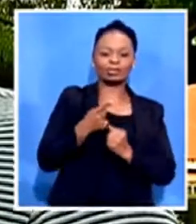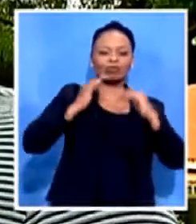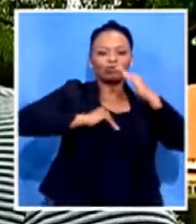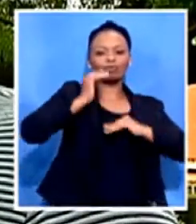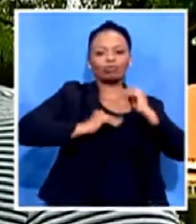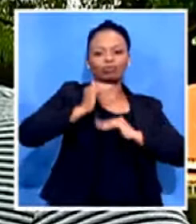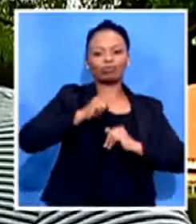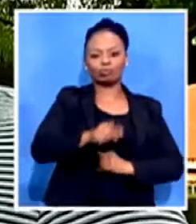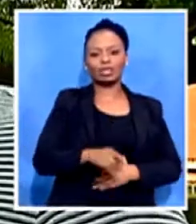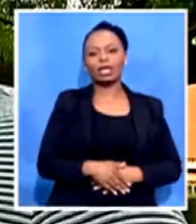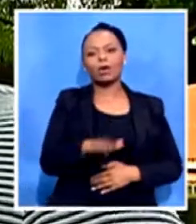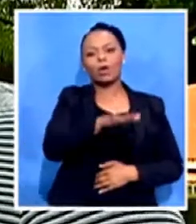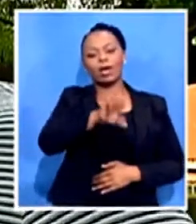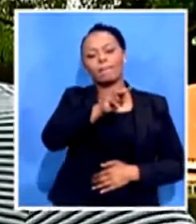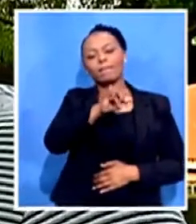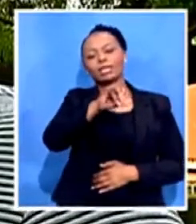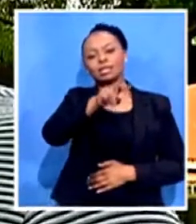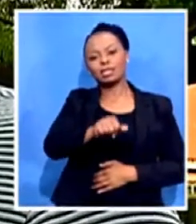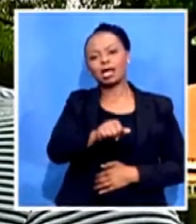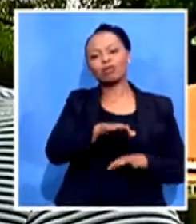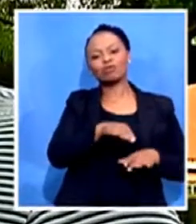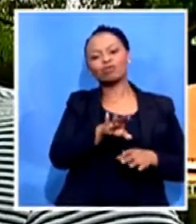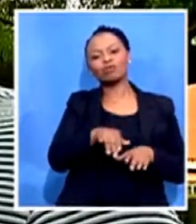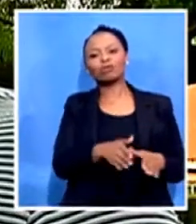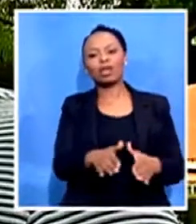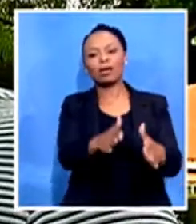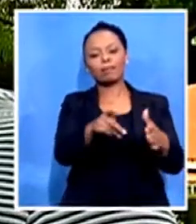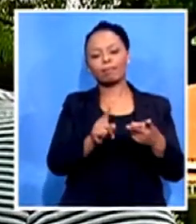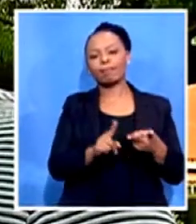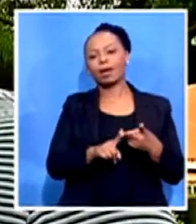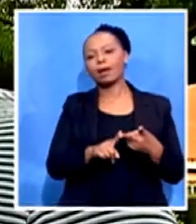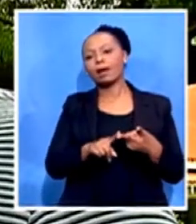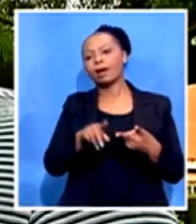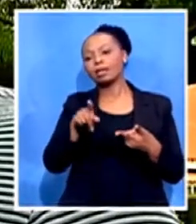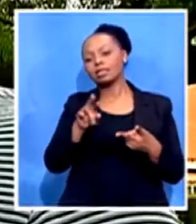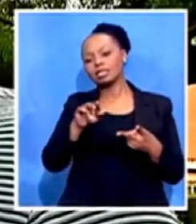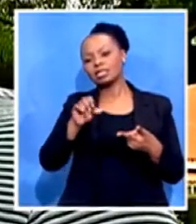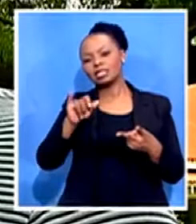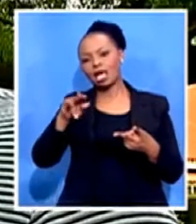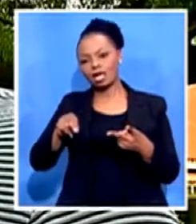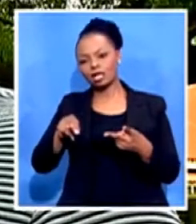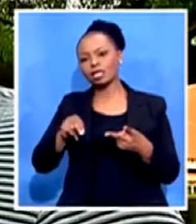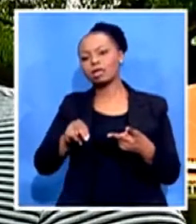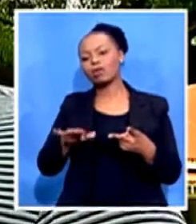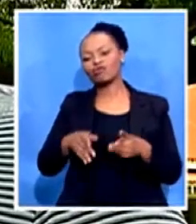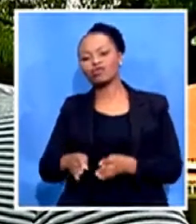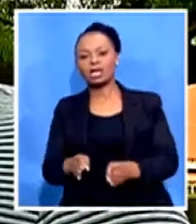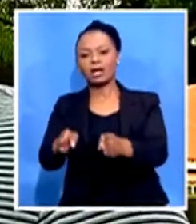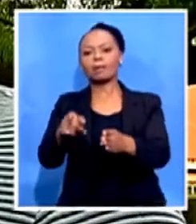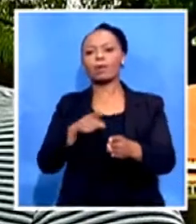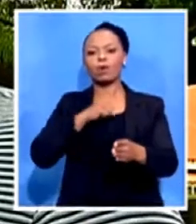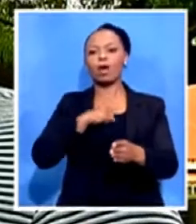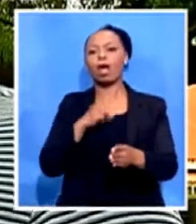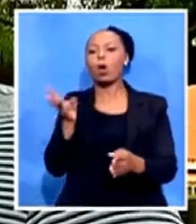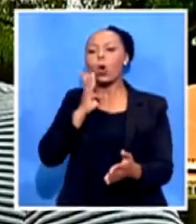Dam that also allows us to deal with the water shortage for the province as a whole, all the way down